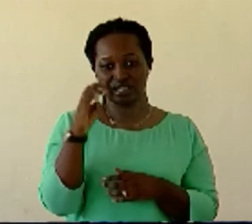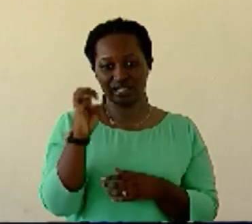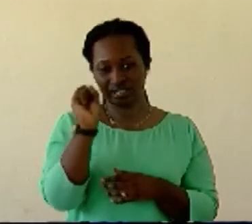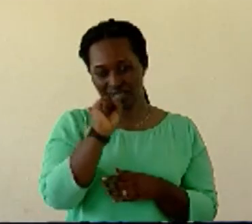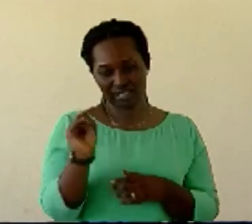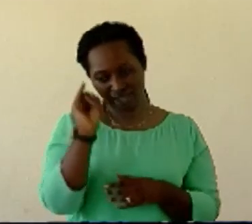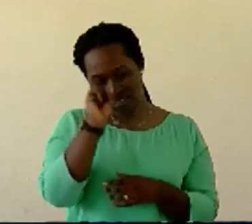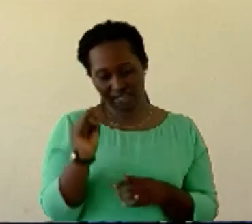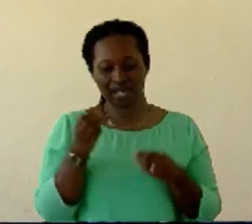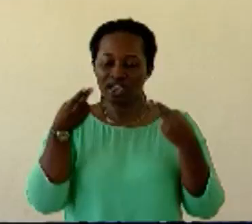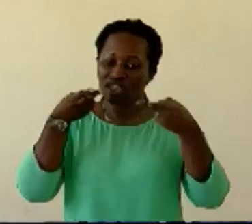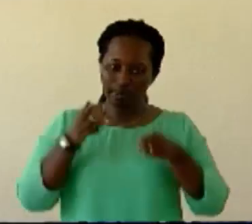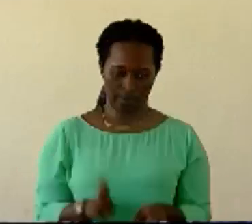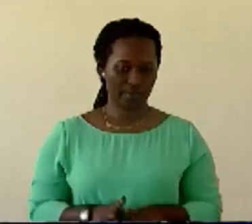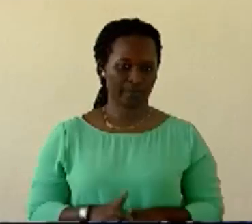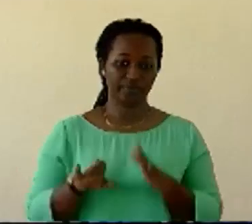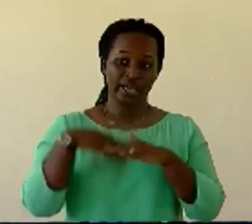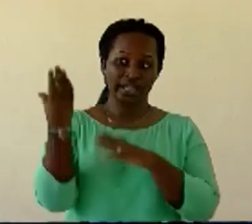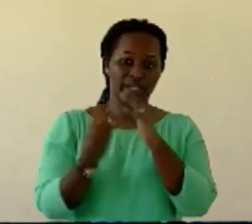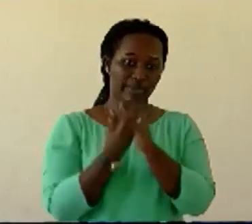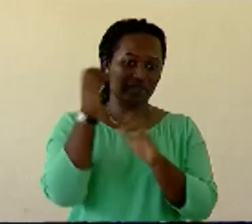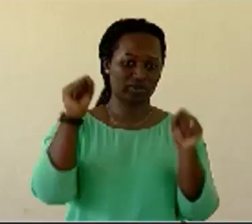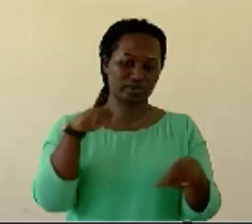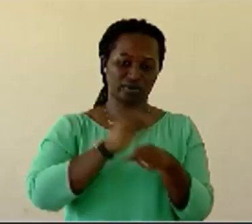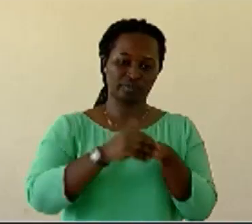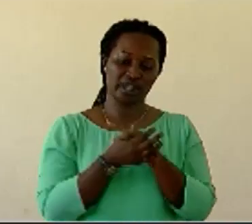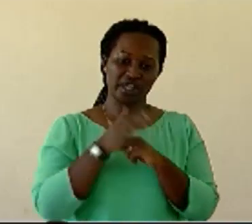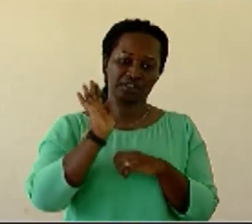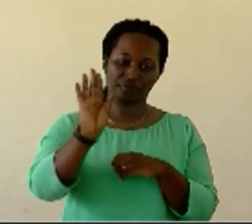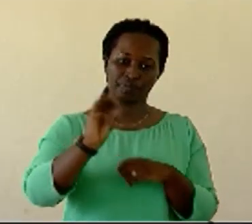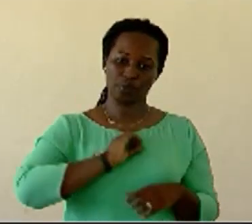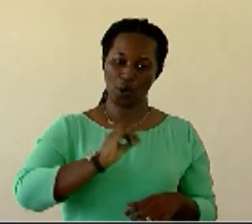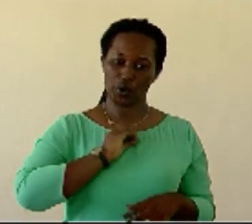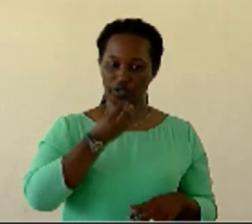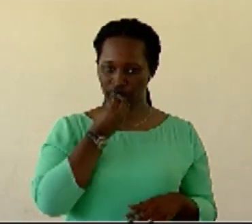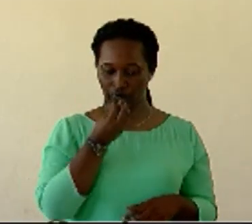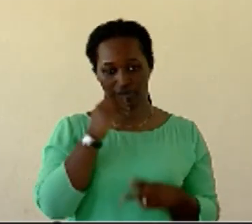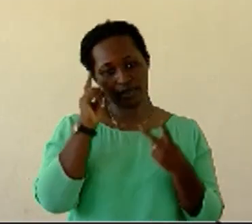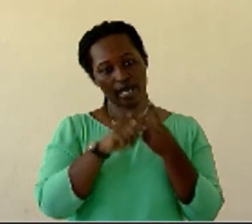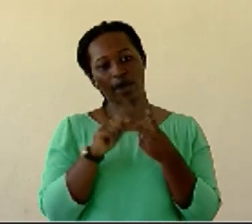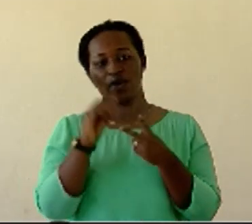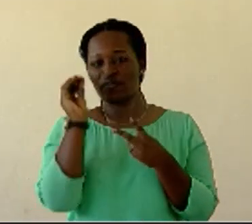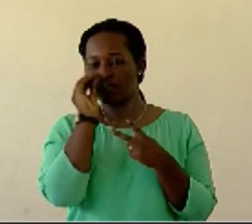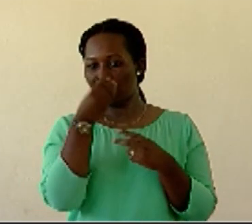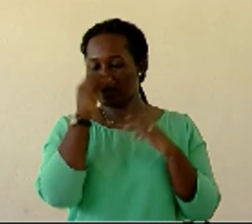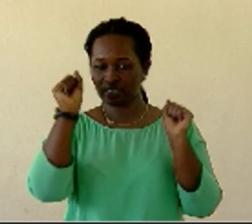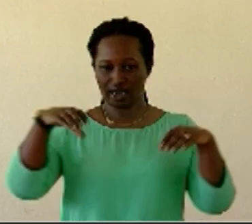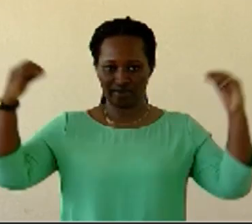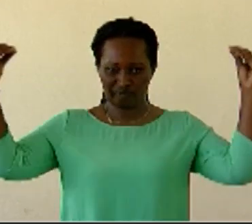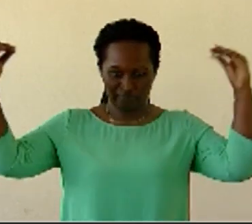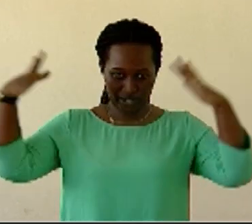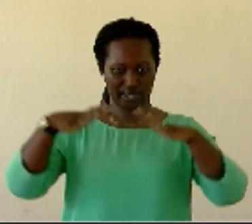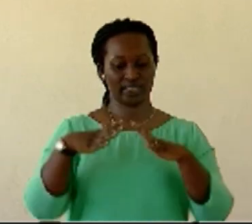make their own food. Another point, flowers can be seen by insects for pollination.